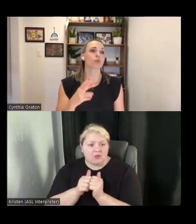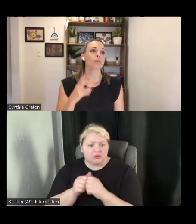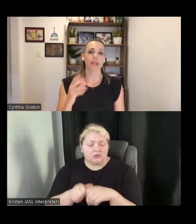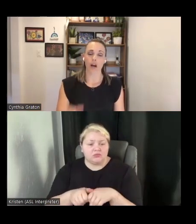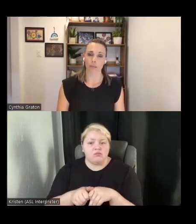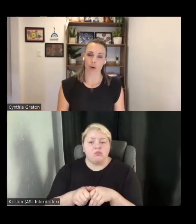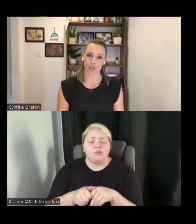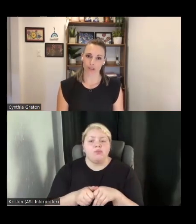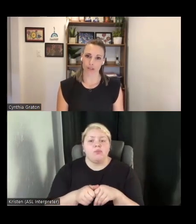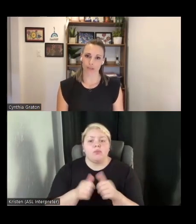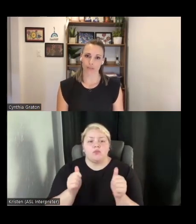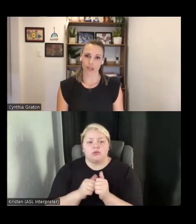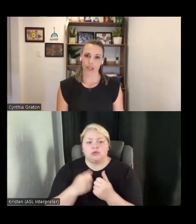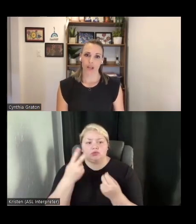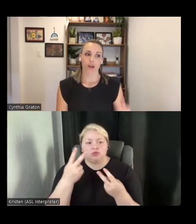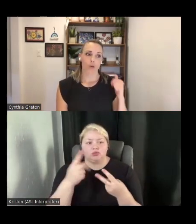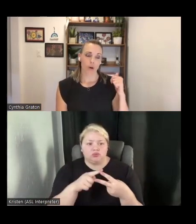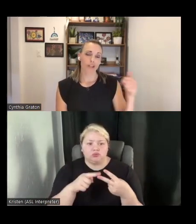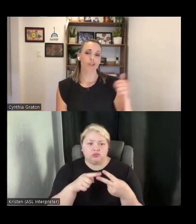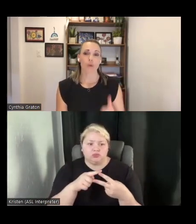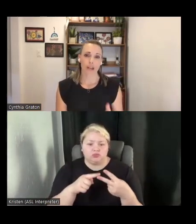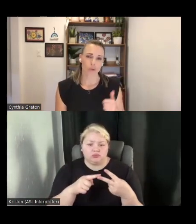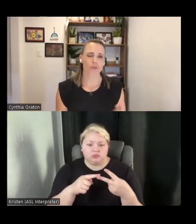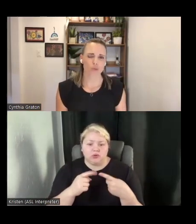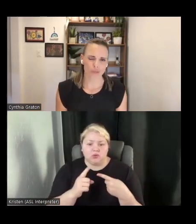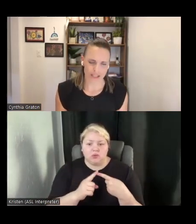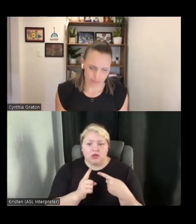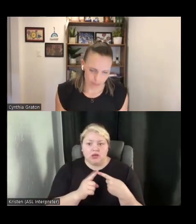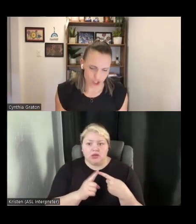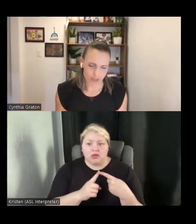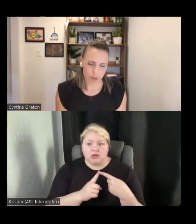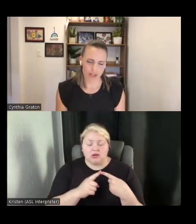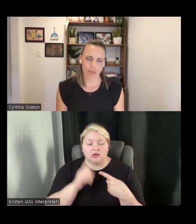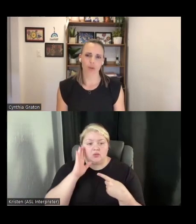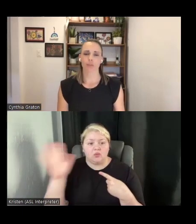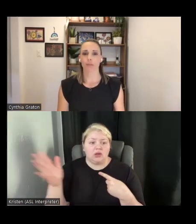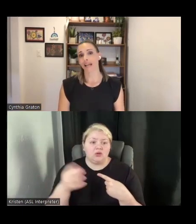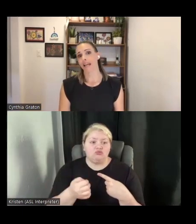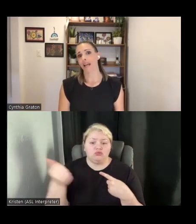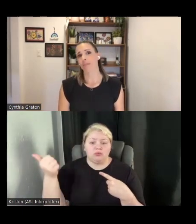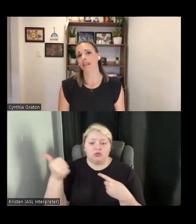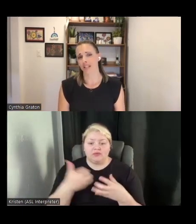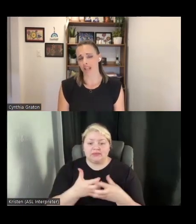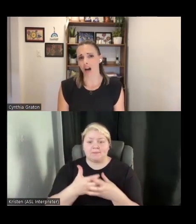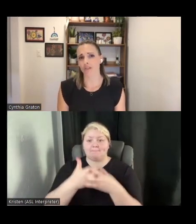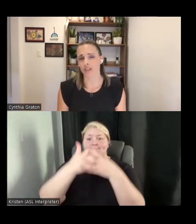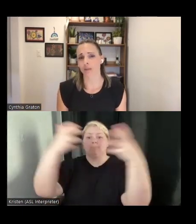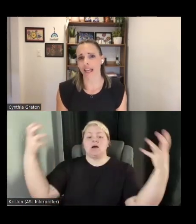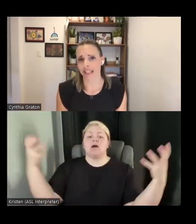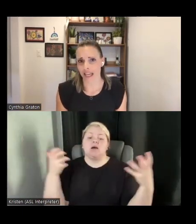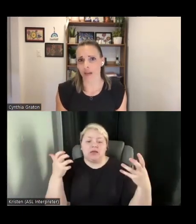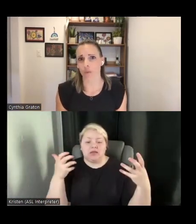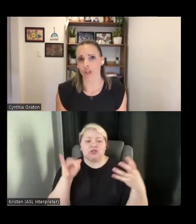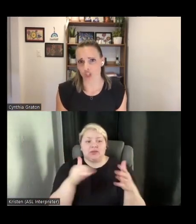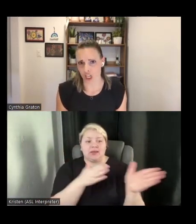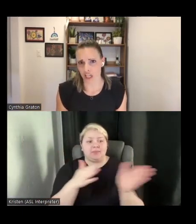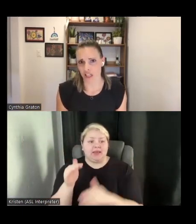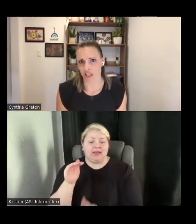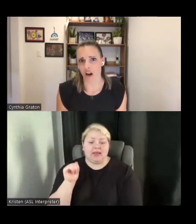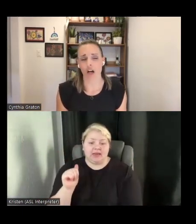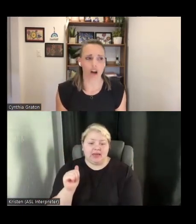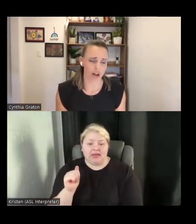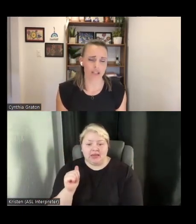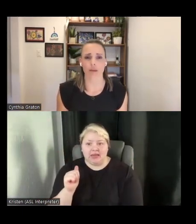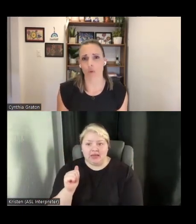with two big components. We're going to try to remove as much as possible the plan A because often plan A with